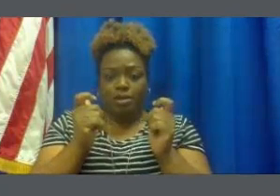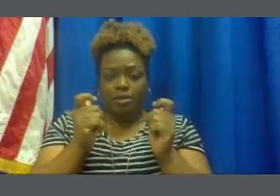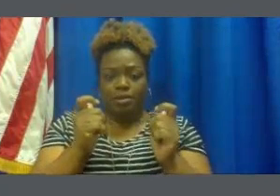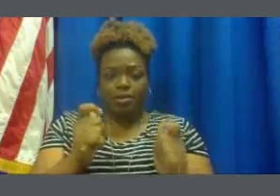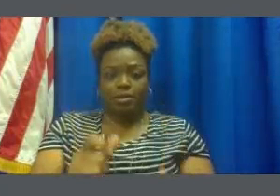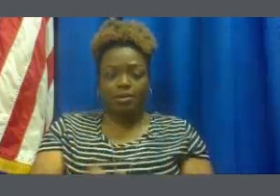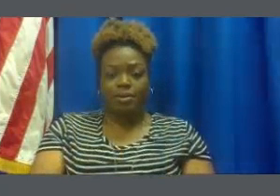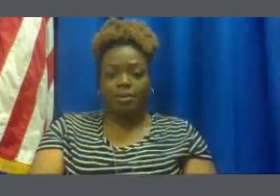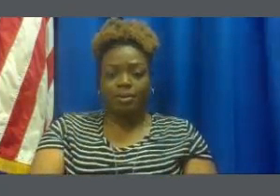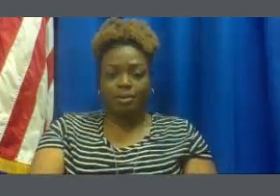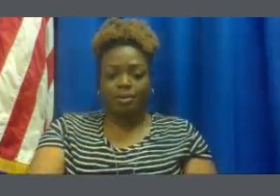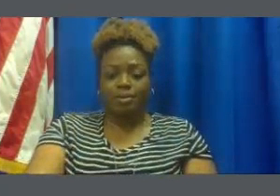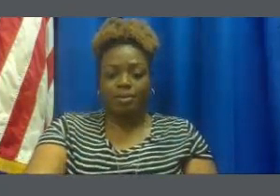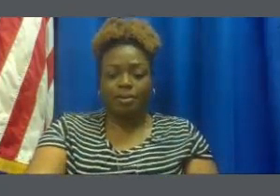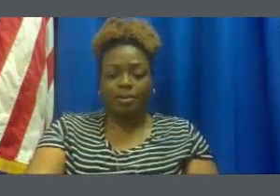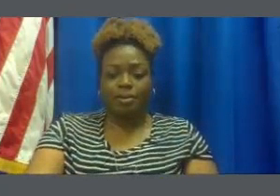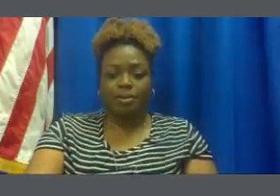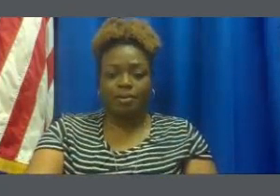Quickly.